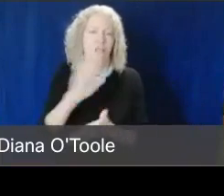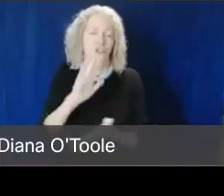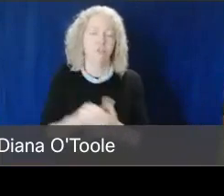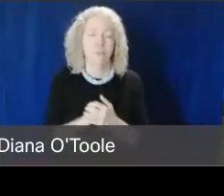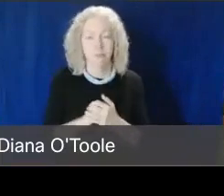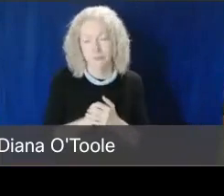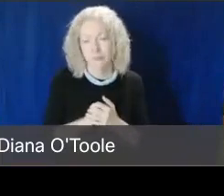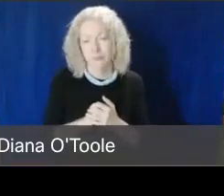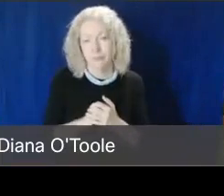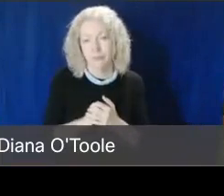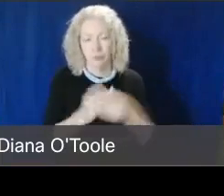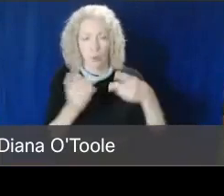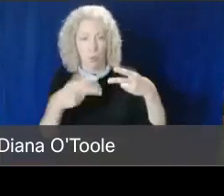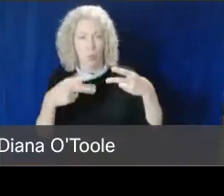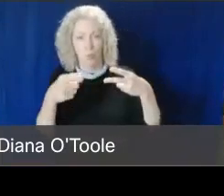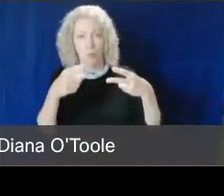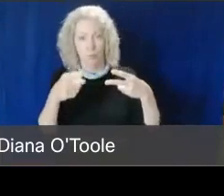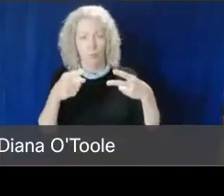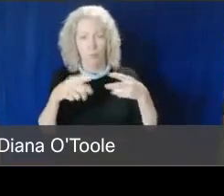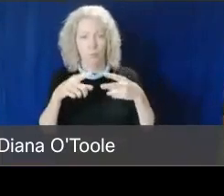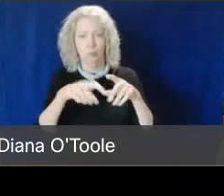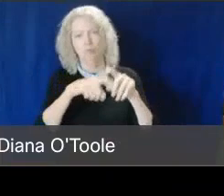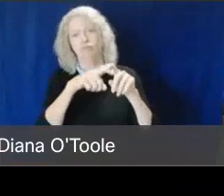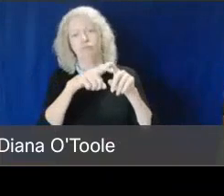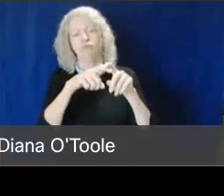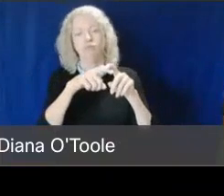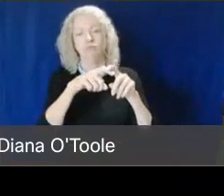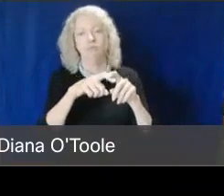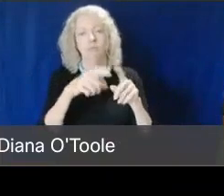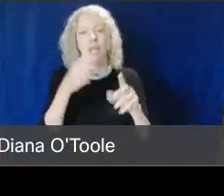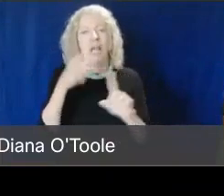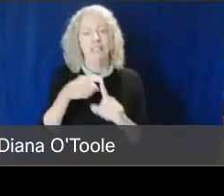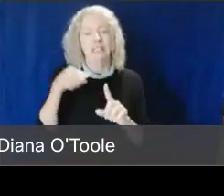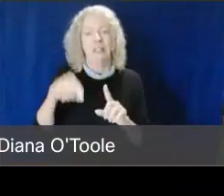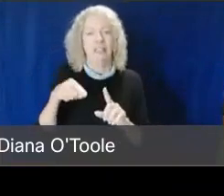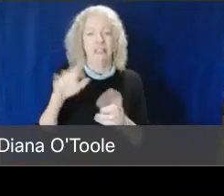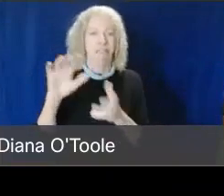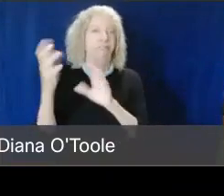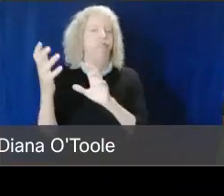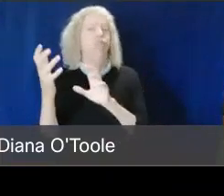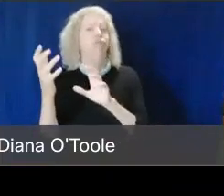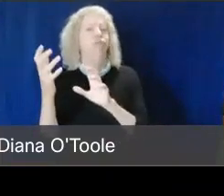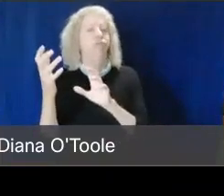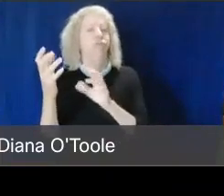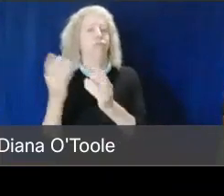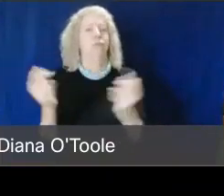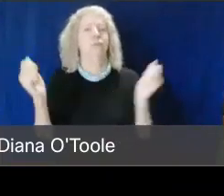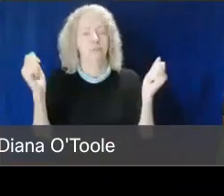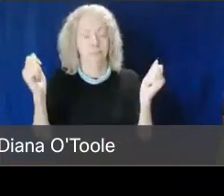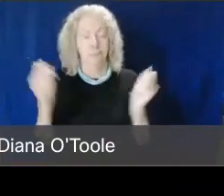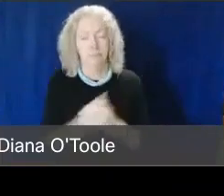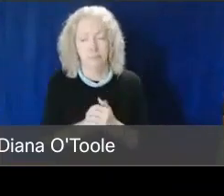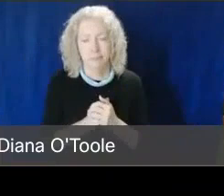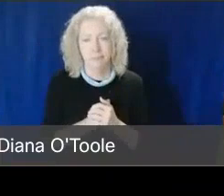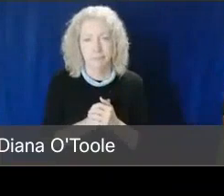these projects will remain on hold until we're through this crisis. And again, priority one is to take care of our